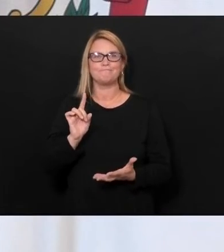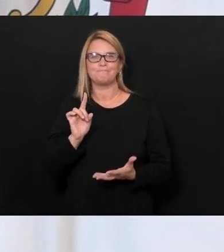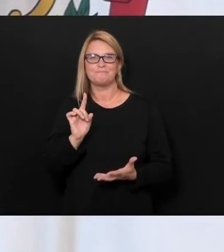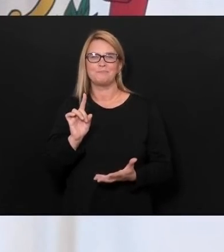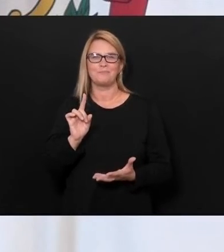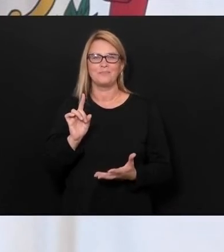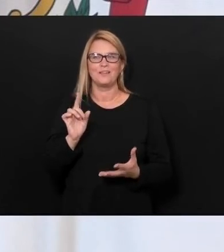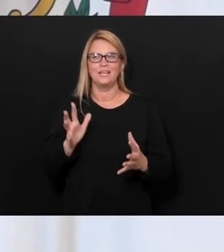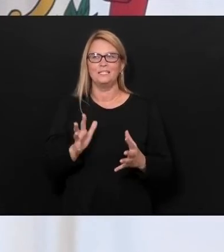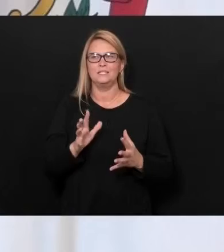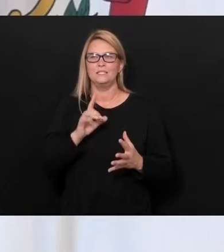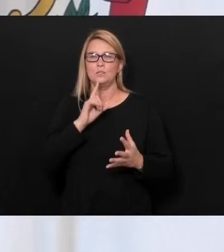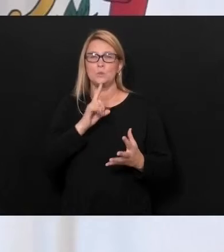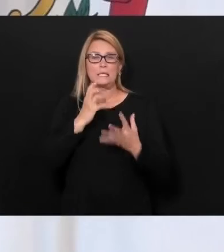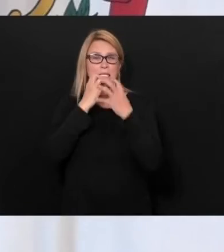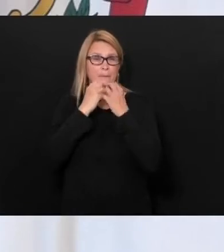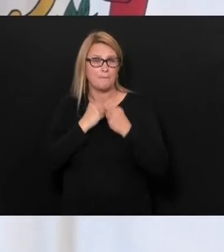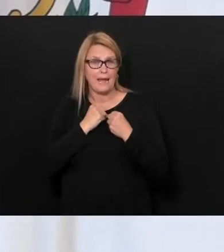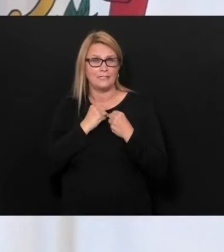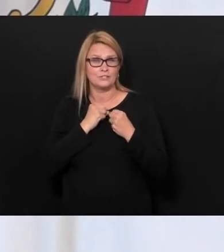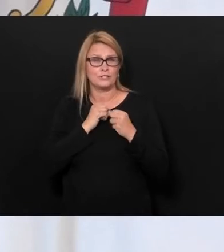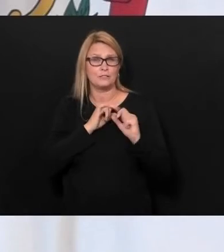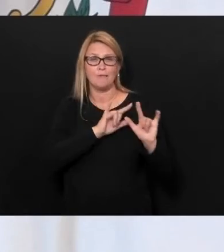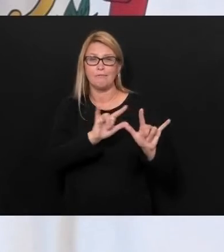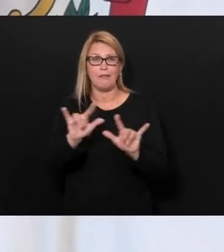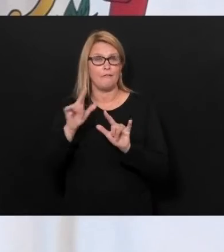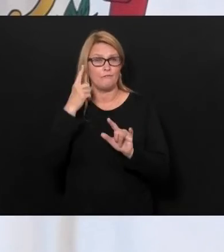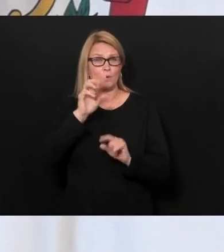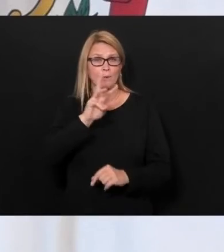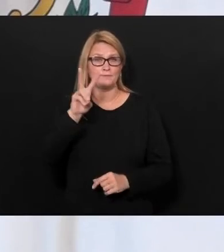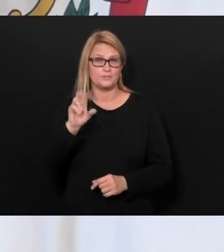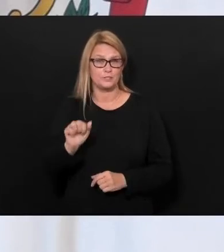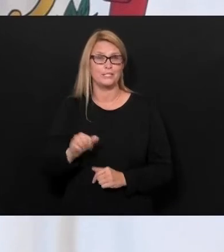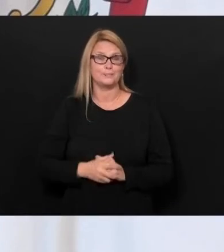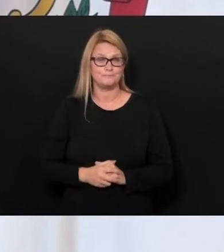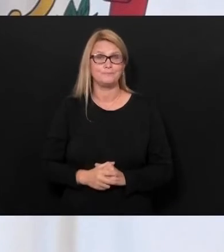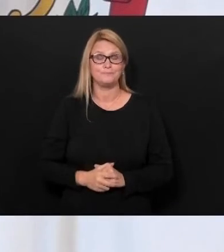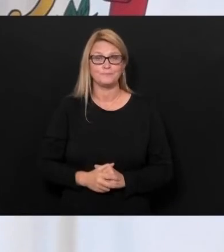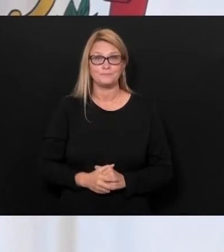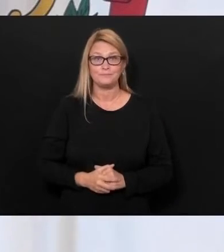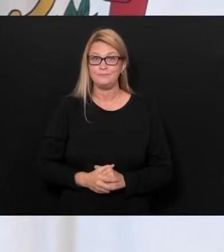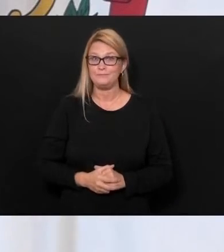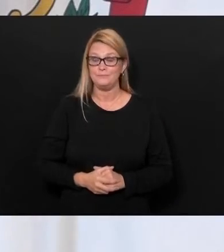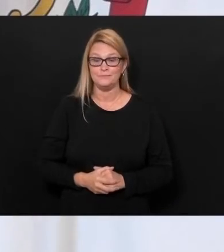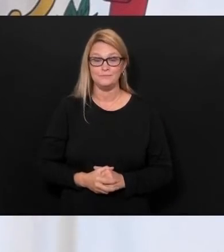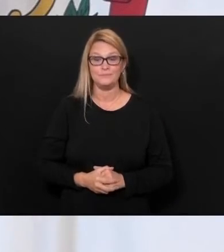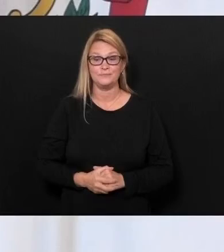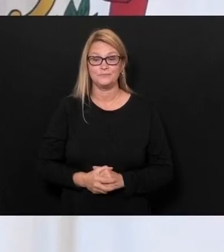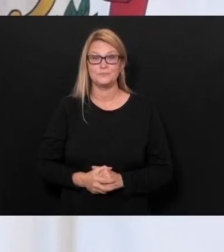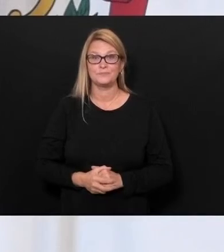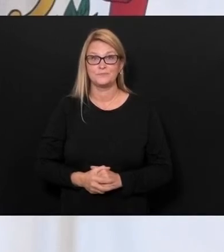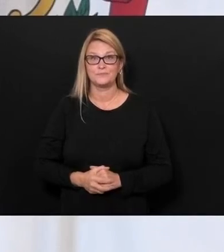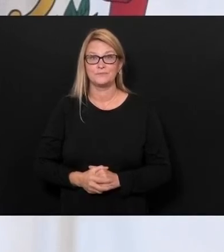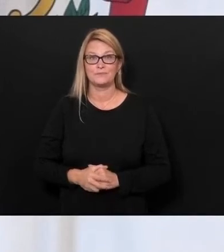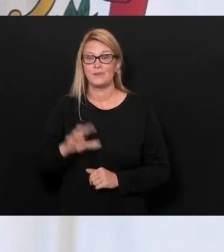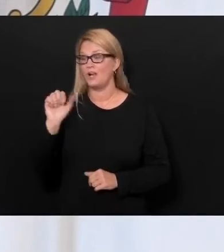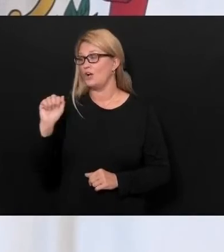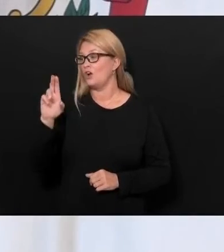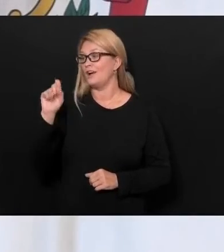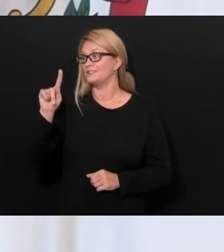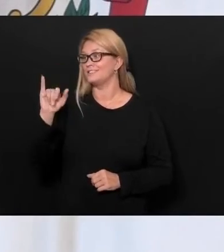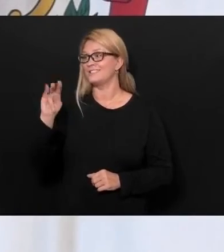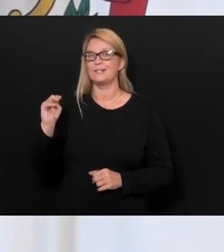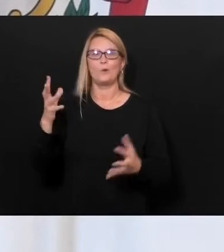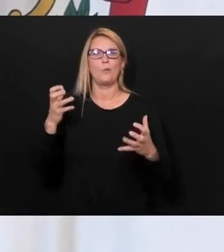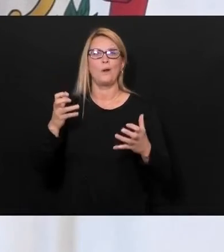has so much compassion and love for West Virginia, but just like all of us, at some point in time, Austin wants to go on